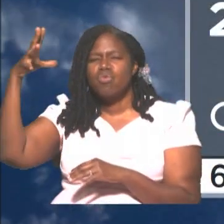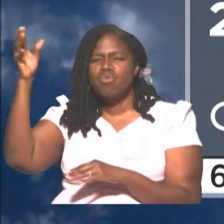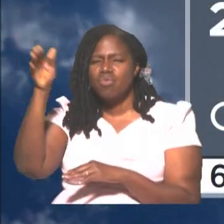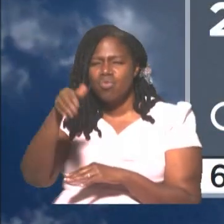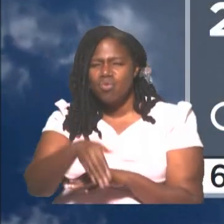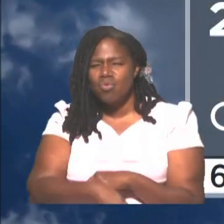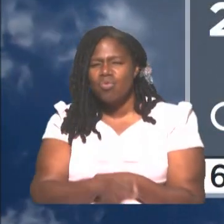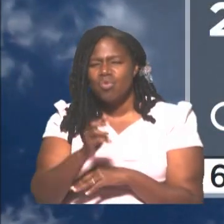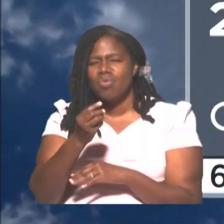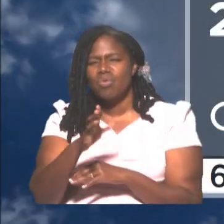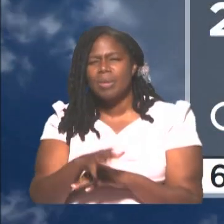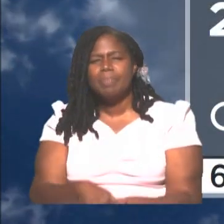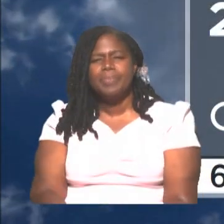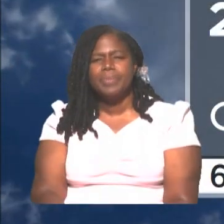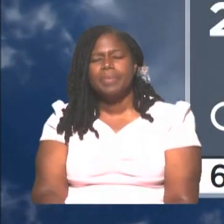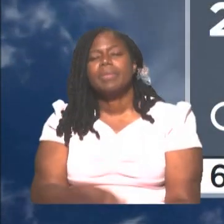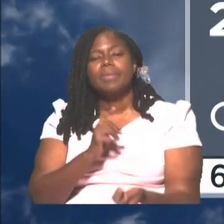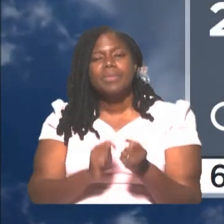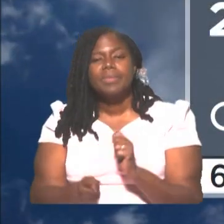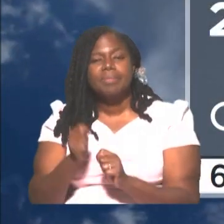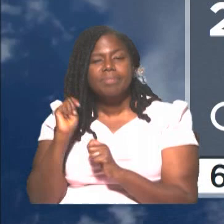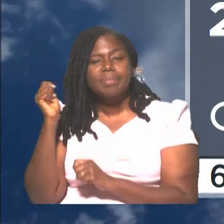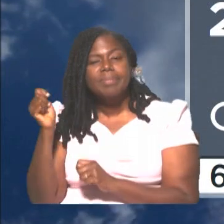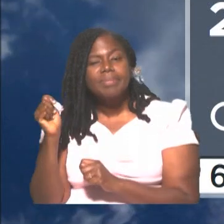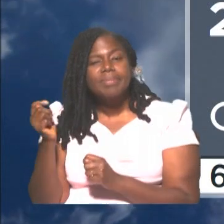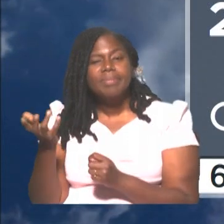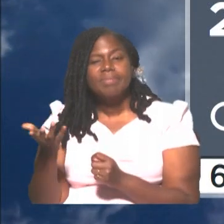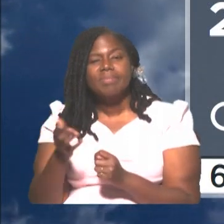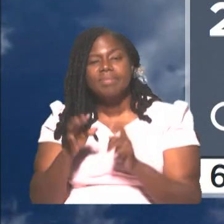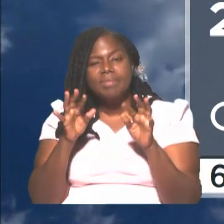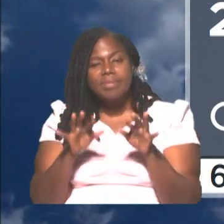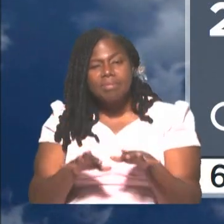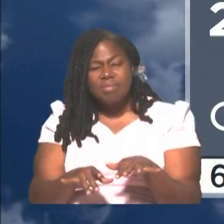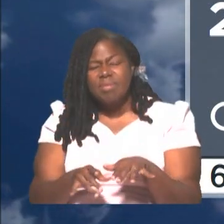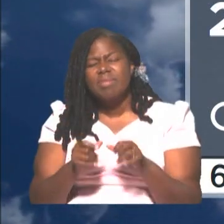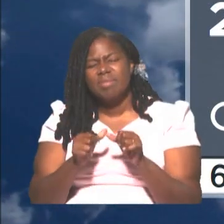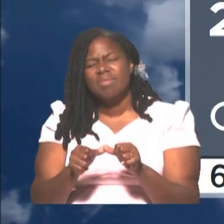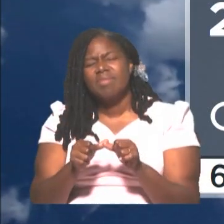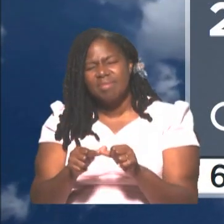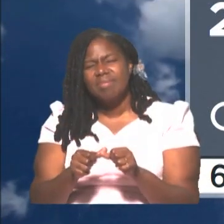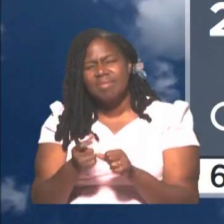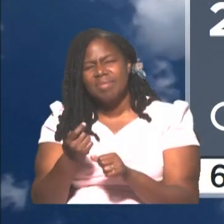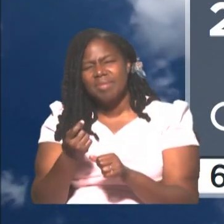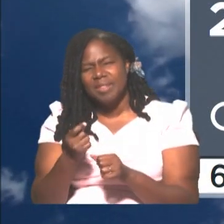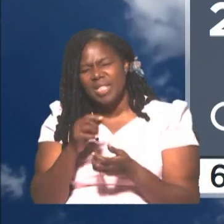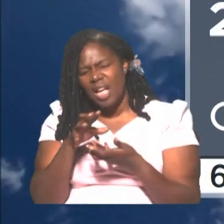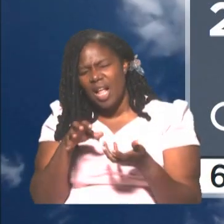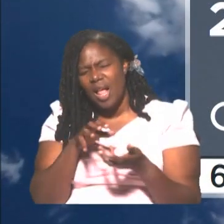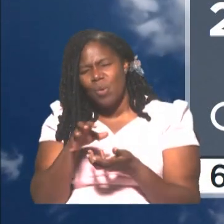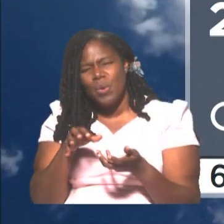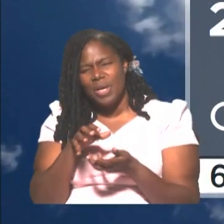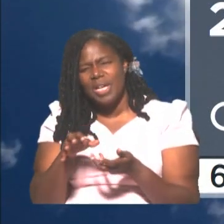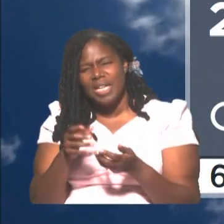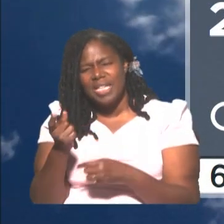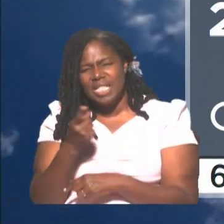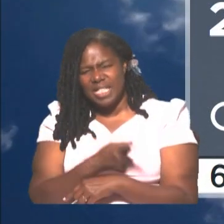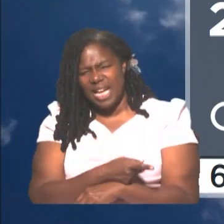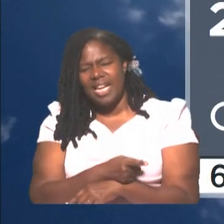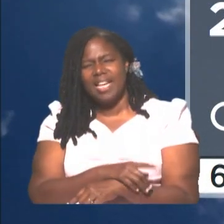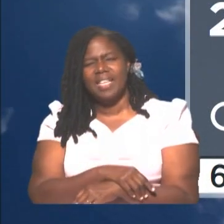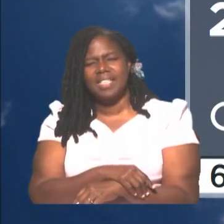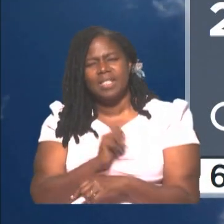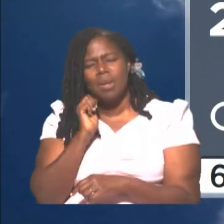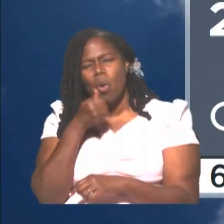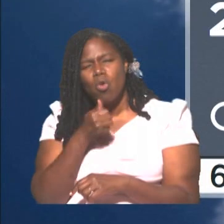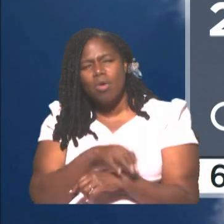to Friday, Trinidad can expect that moisture to remain and bring partly cloudy day, but you will get that cloudiness